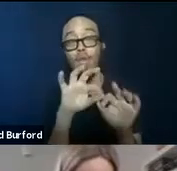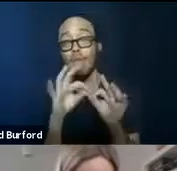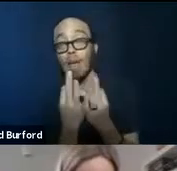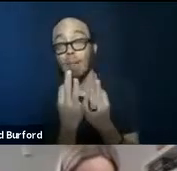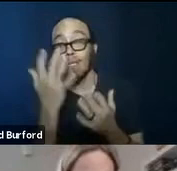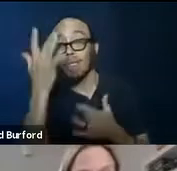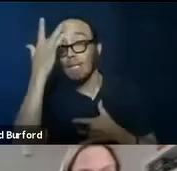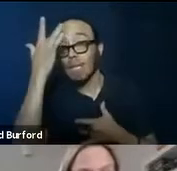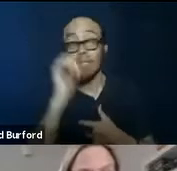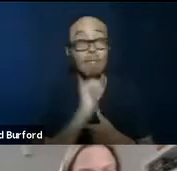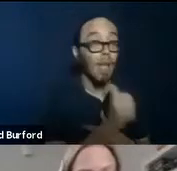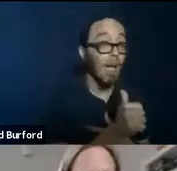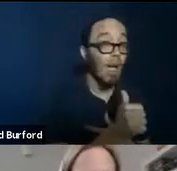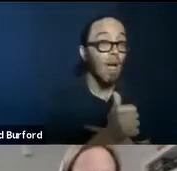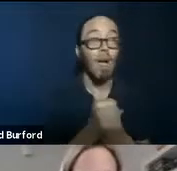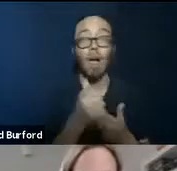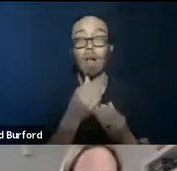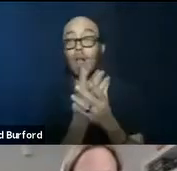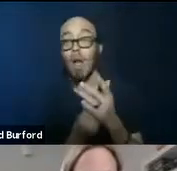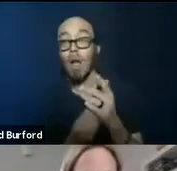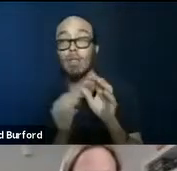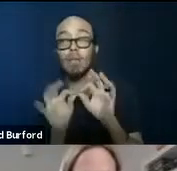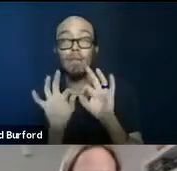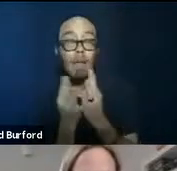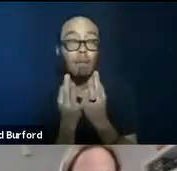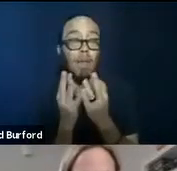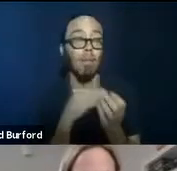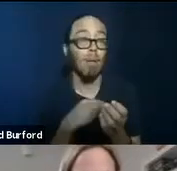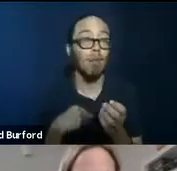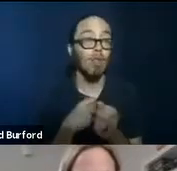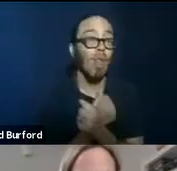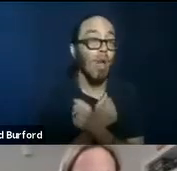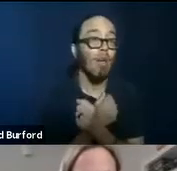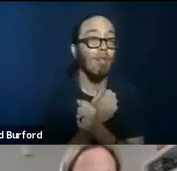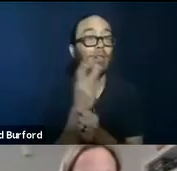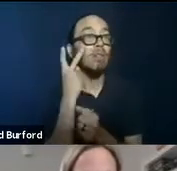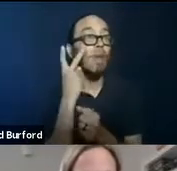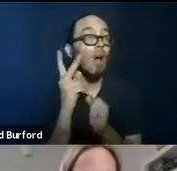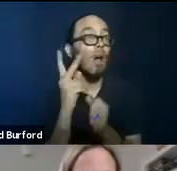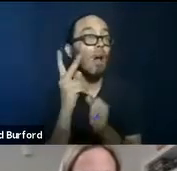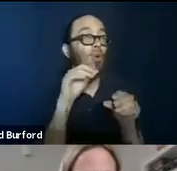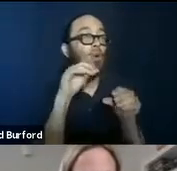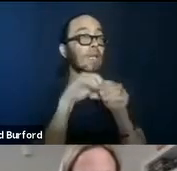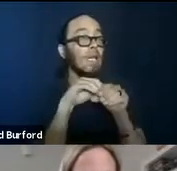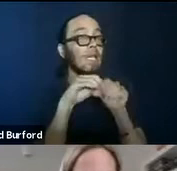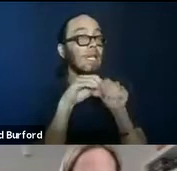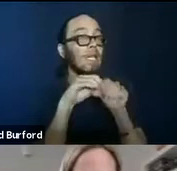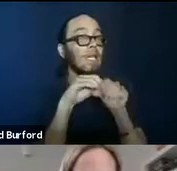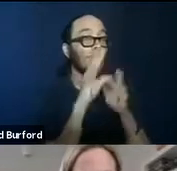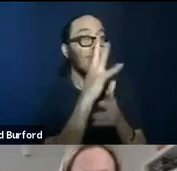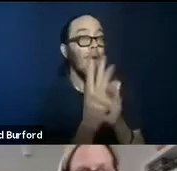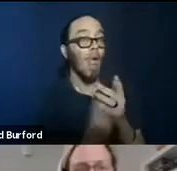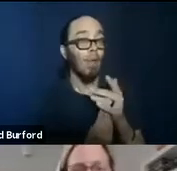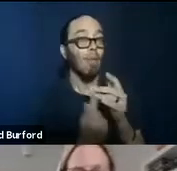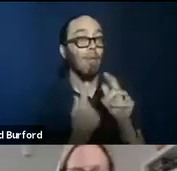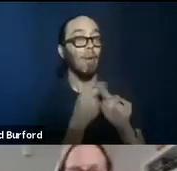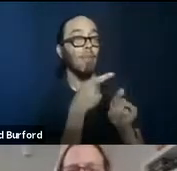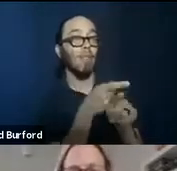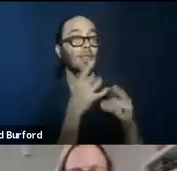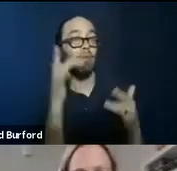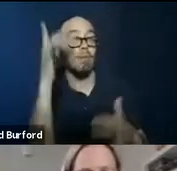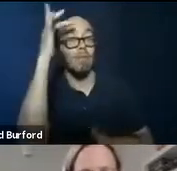not, whether you've lost loved ones or have seen loved ones in your community fall to this terrible